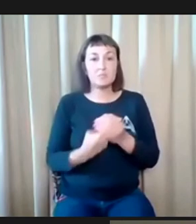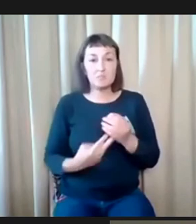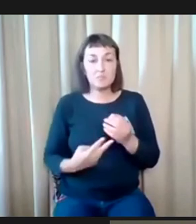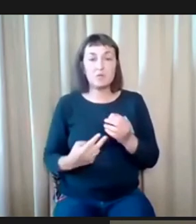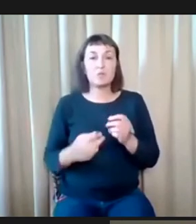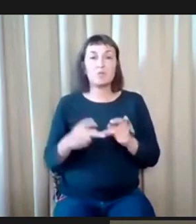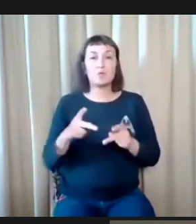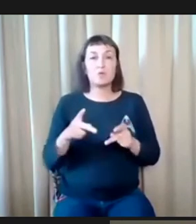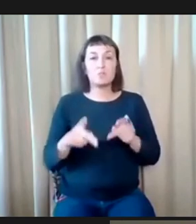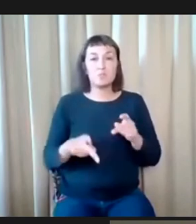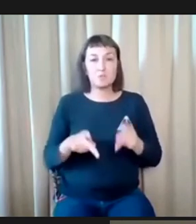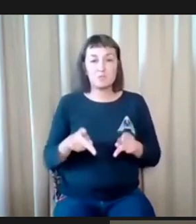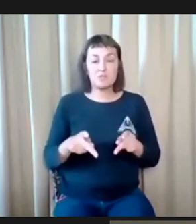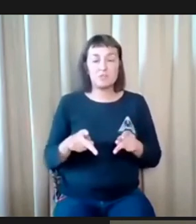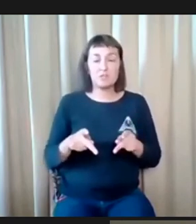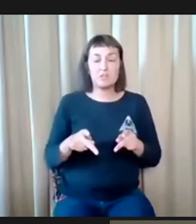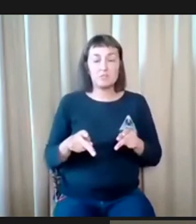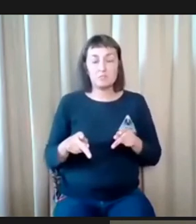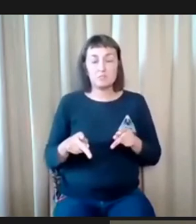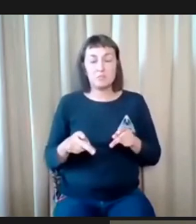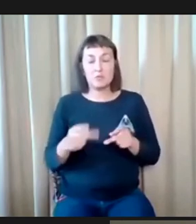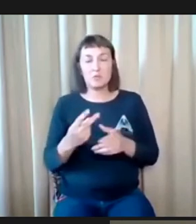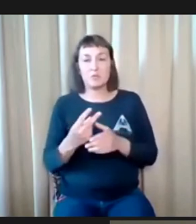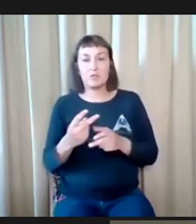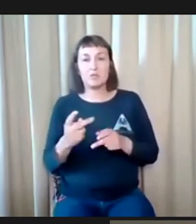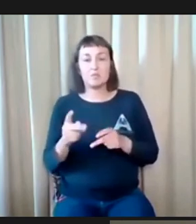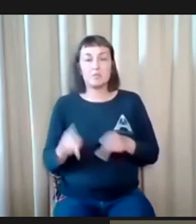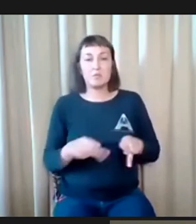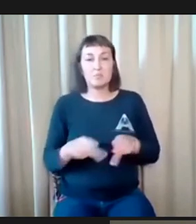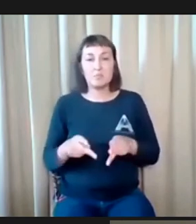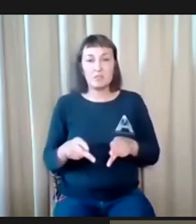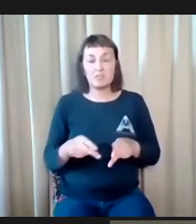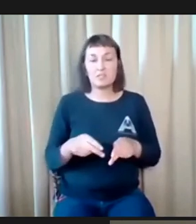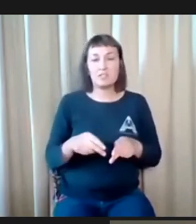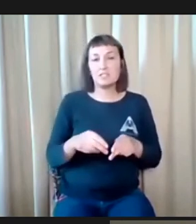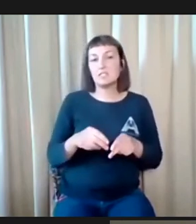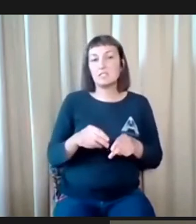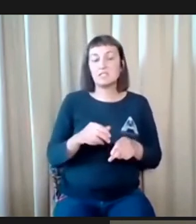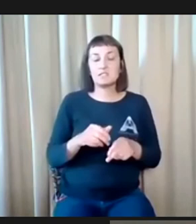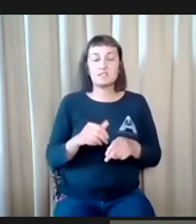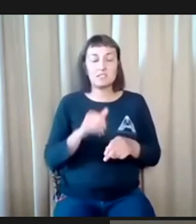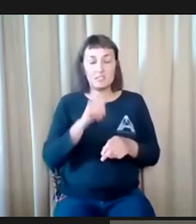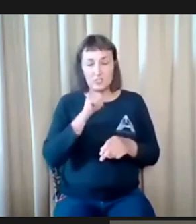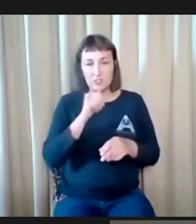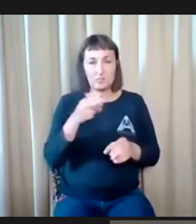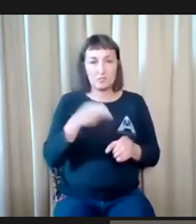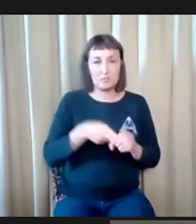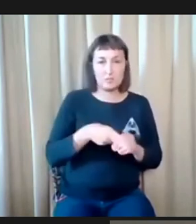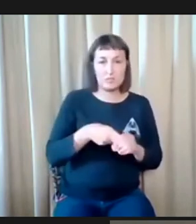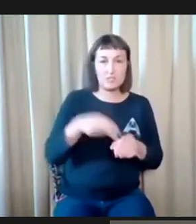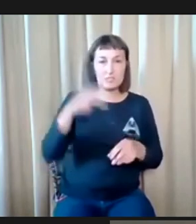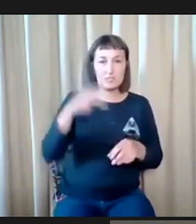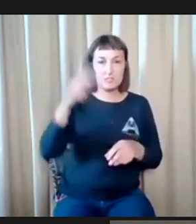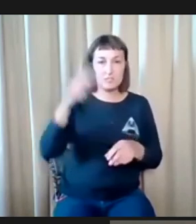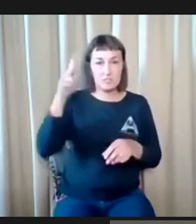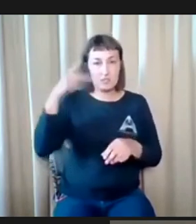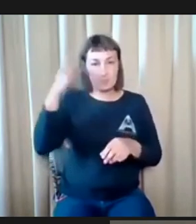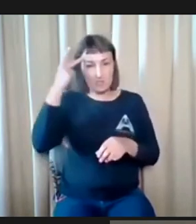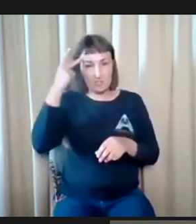killing contests. So I encourage everyone not to bring politics into advocacy. You never know who your friends are. So